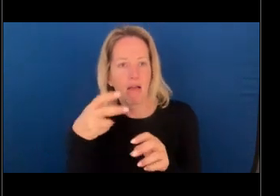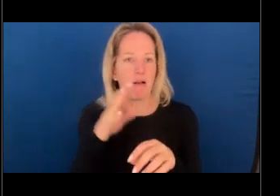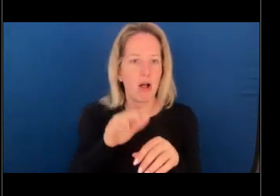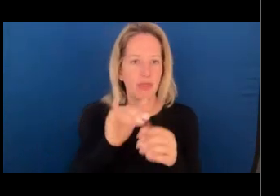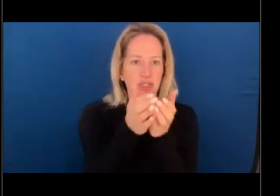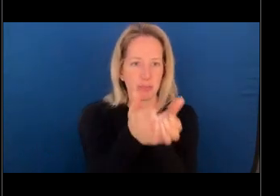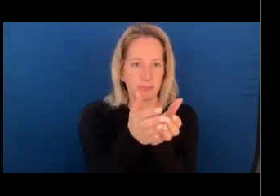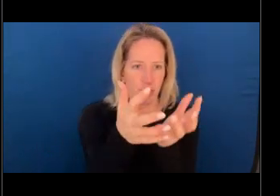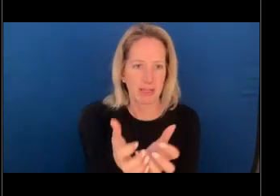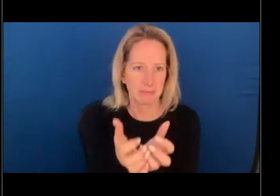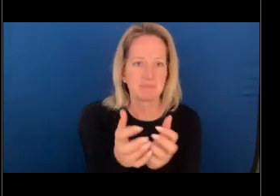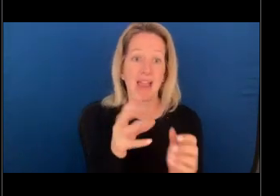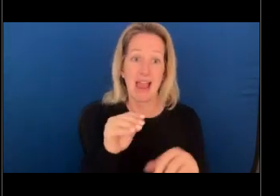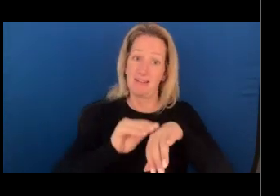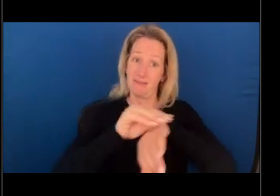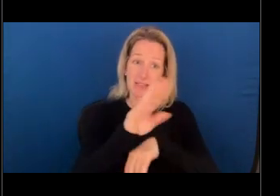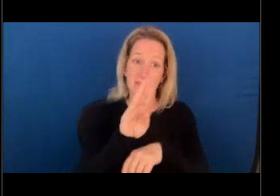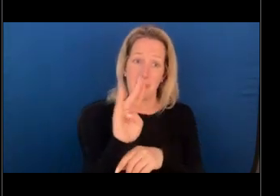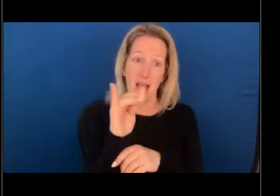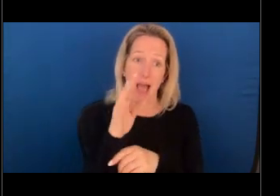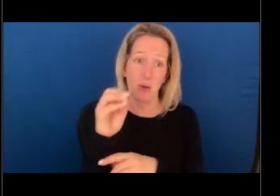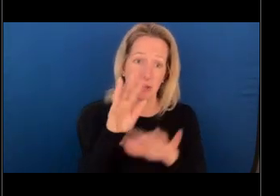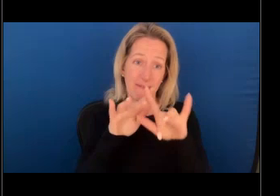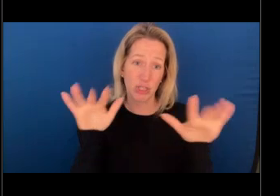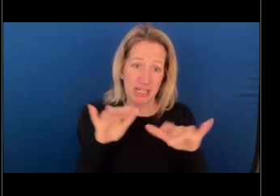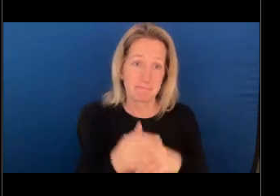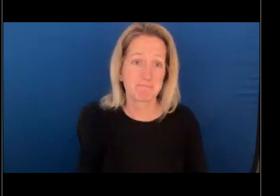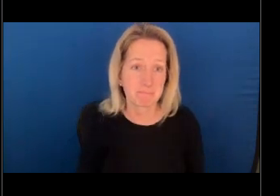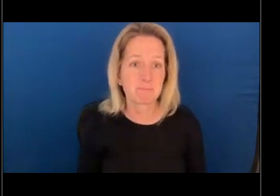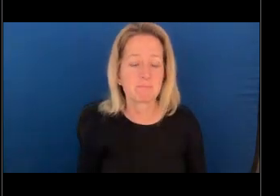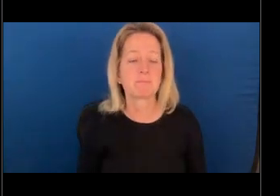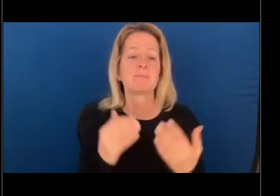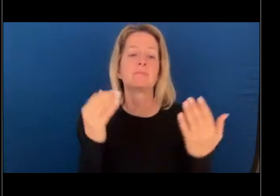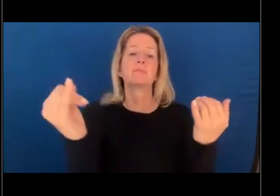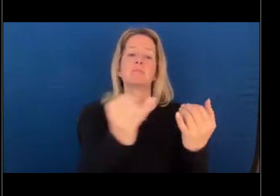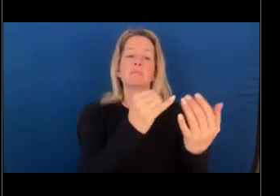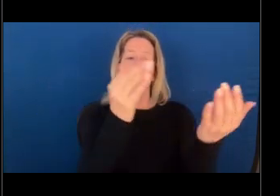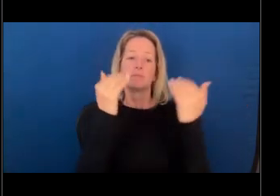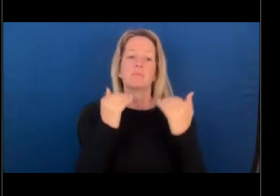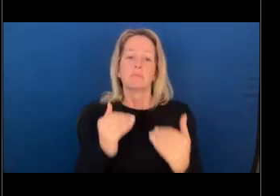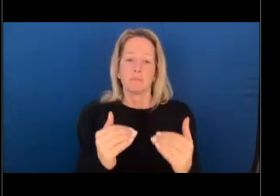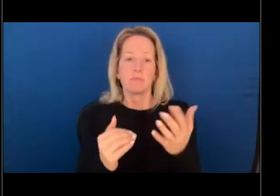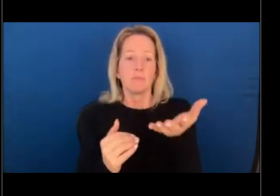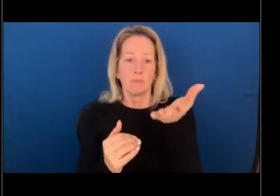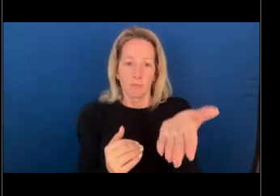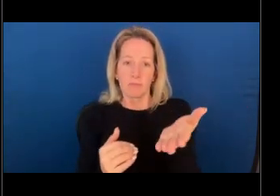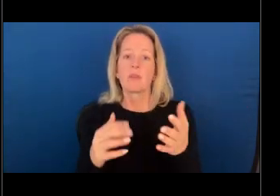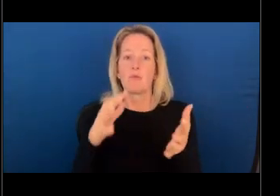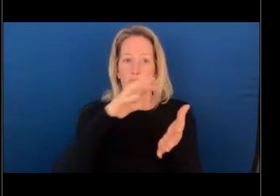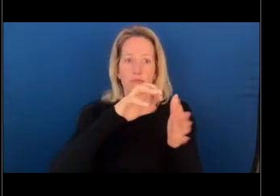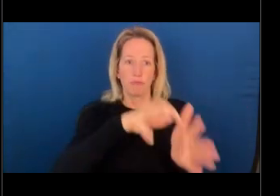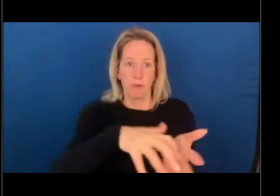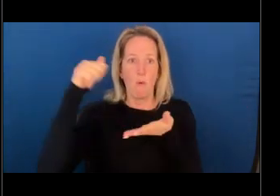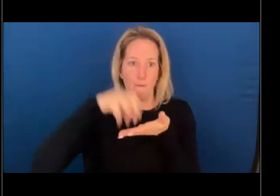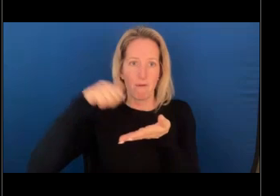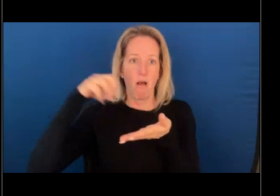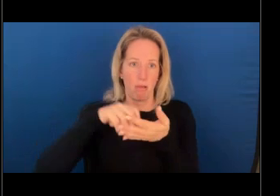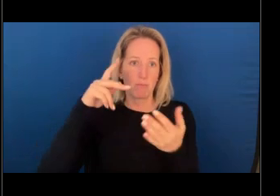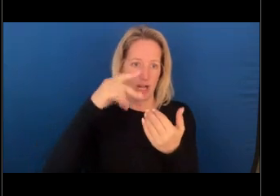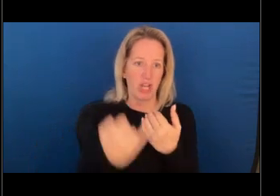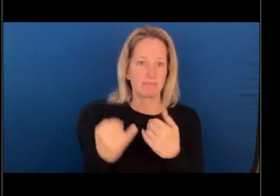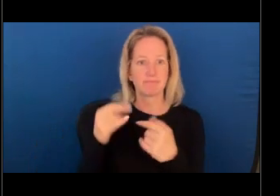Finally, our removal objective. This is led by, like I said, research engineer Robert Littlefield, and using some